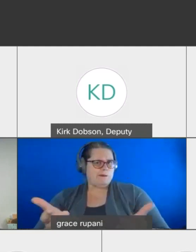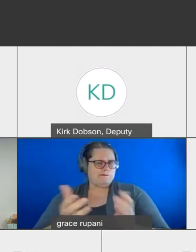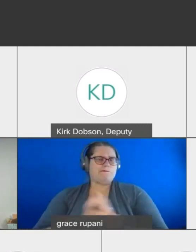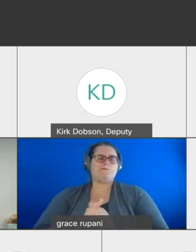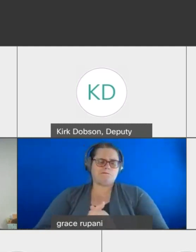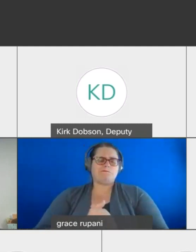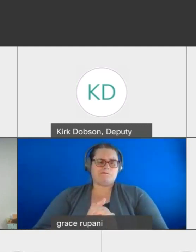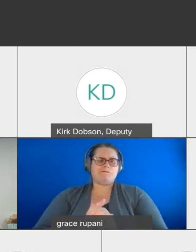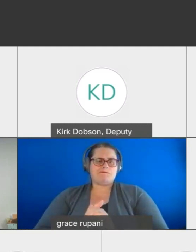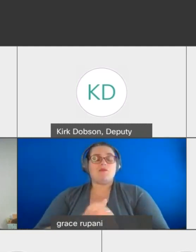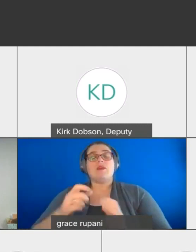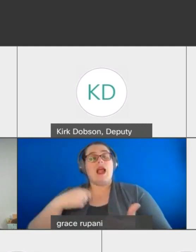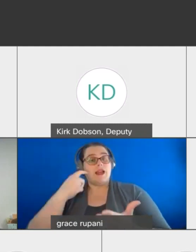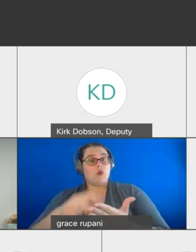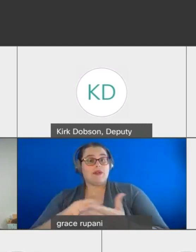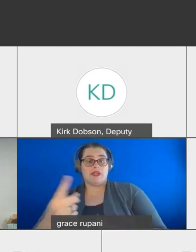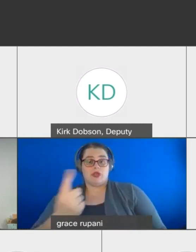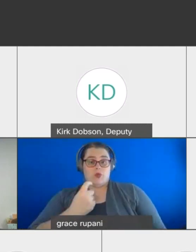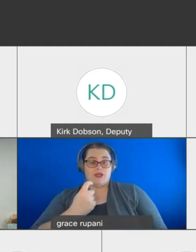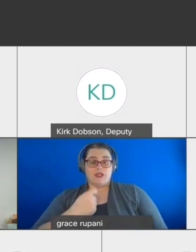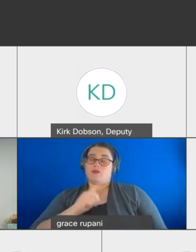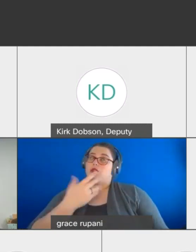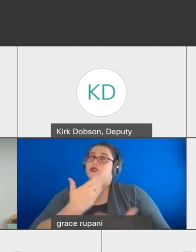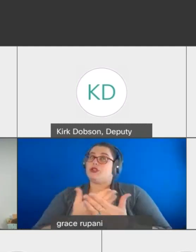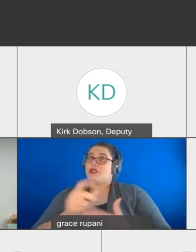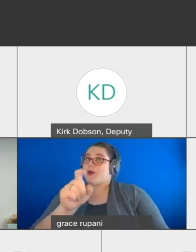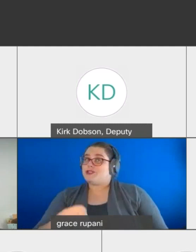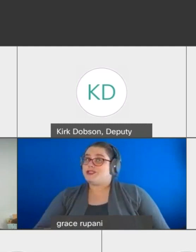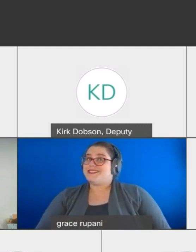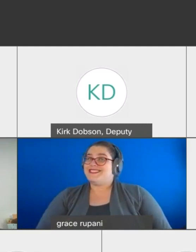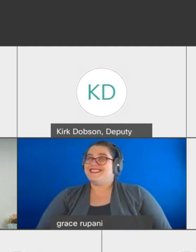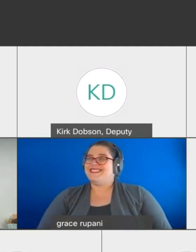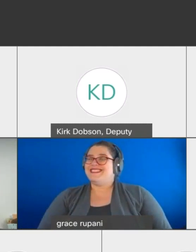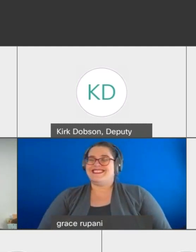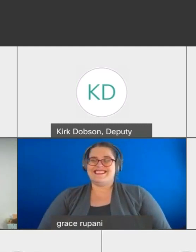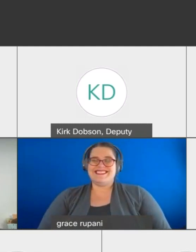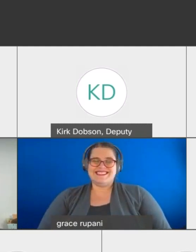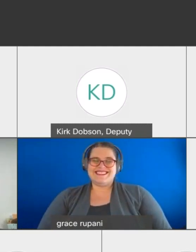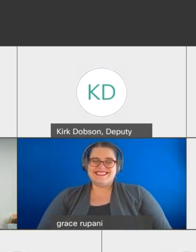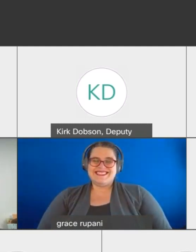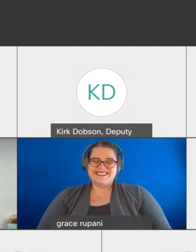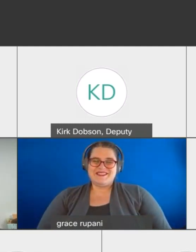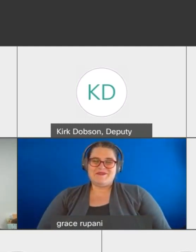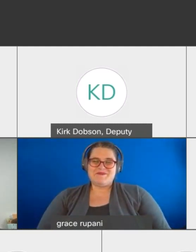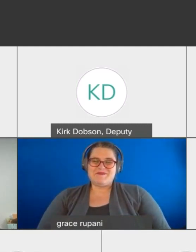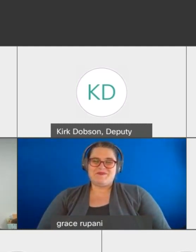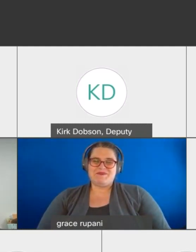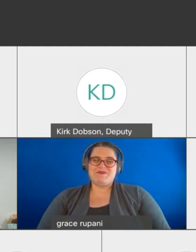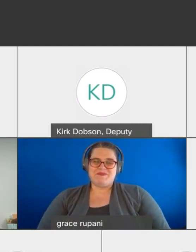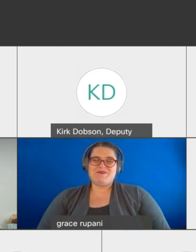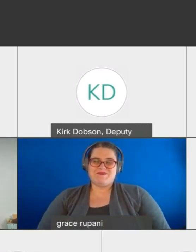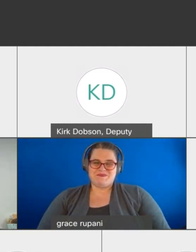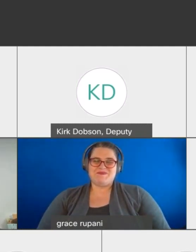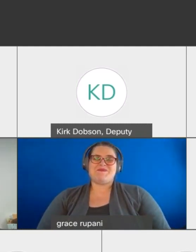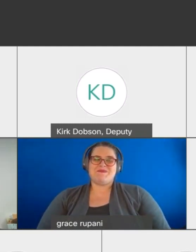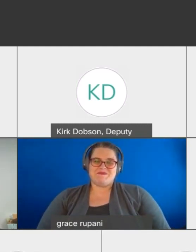there is a question, which is a really good question, because I was thinking about, frankly, thinking about this question this morning.